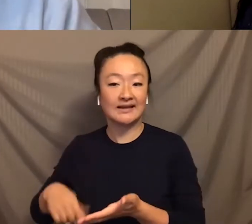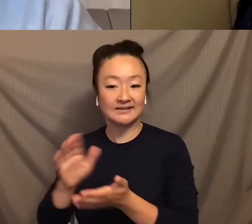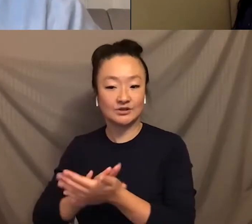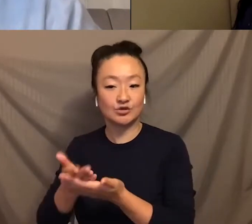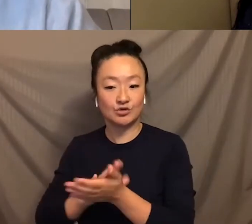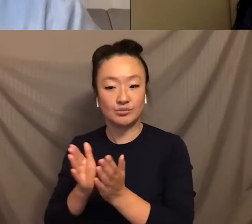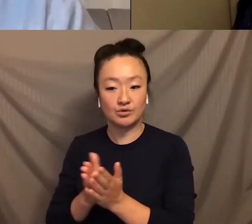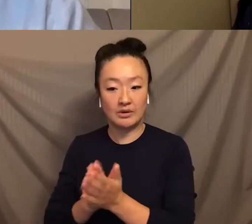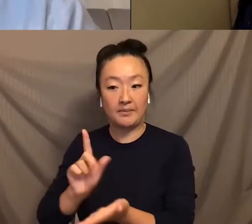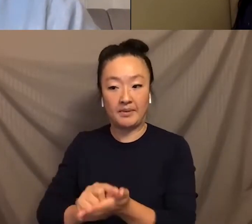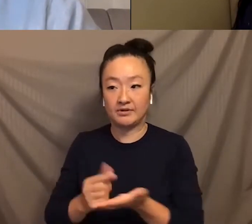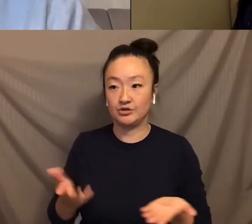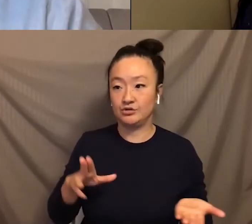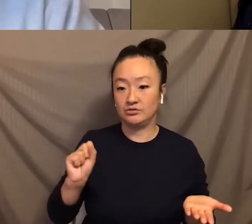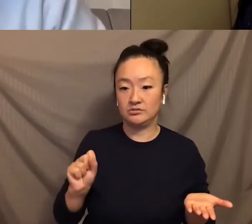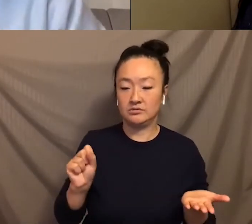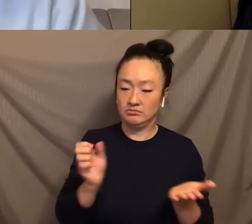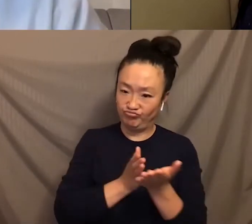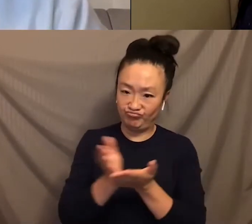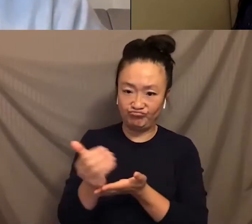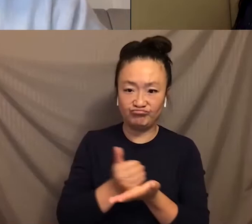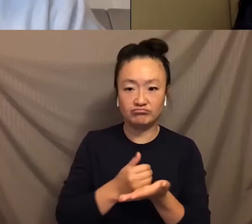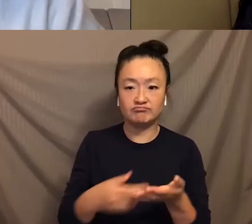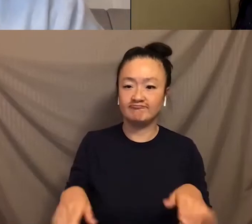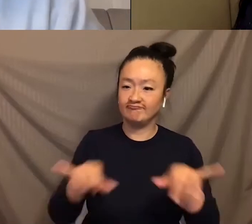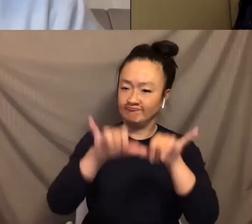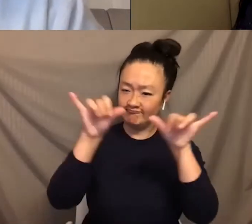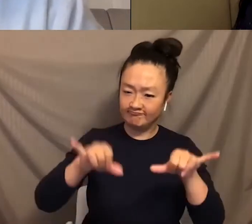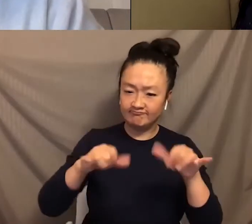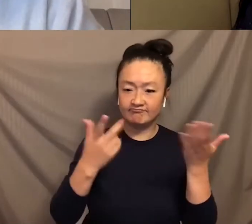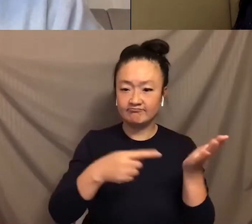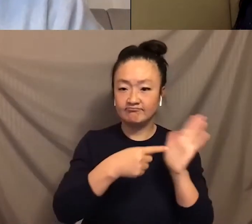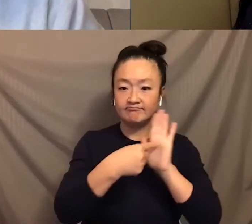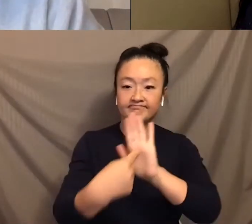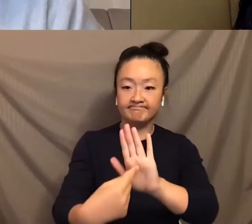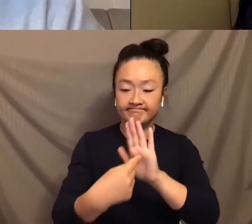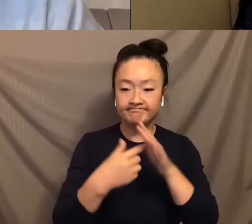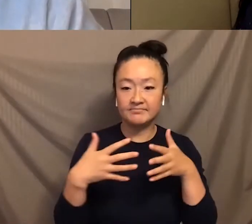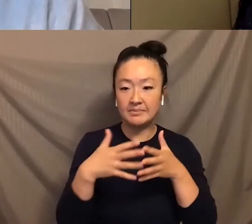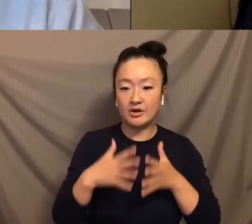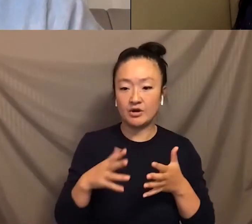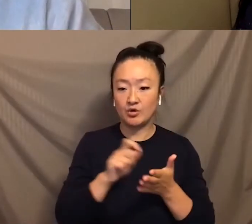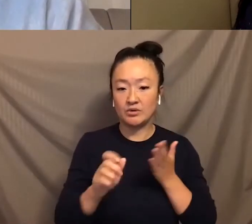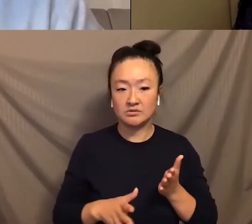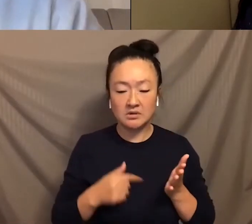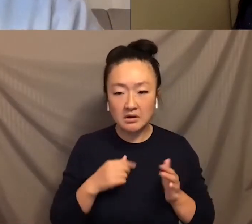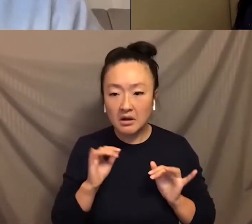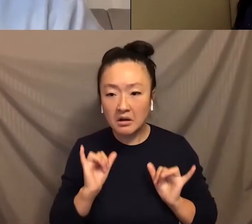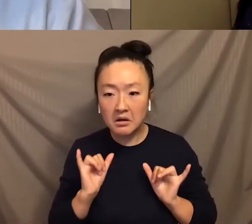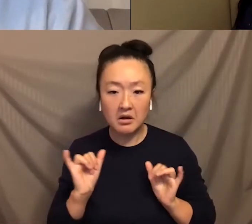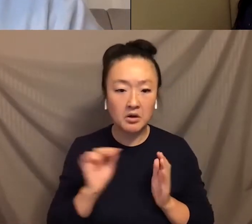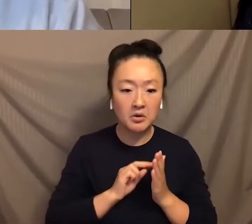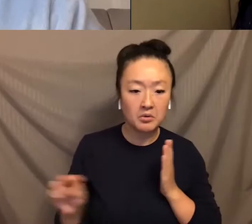truly, thoroughly systematic and exposed American readers to a side of Chinese cooking that went far